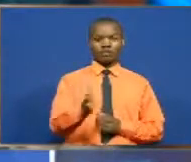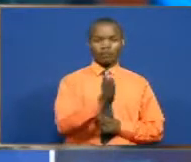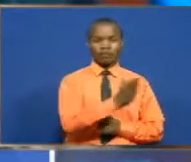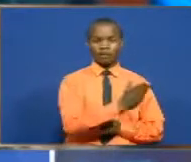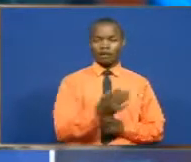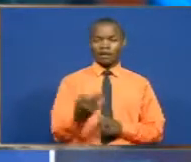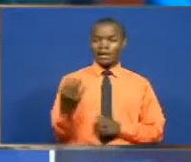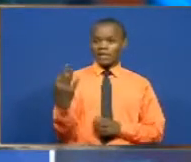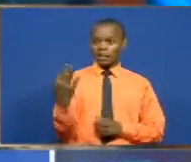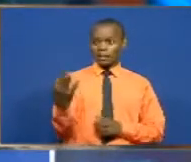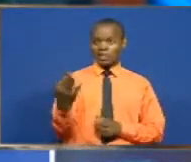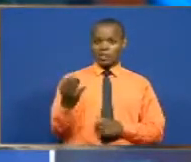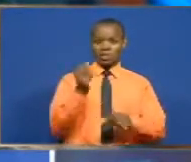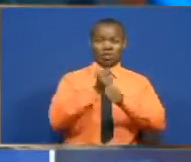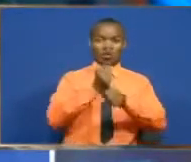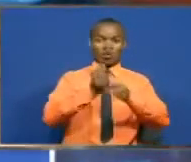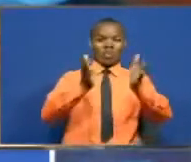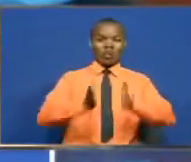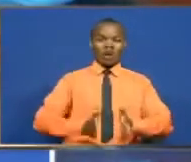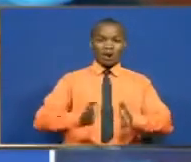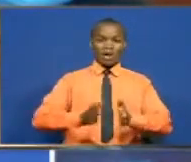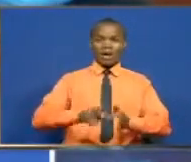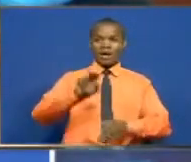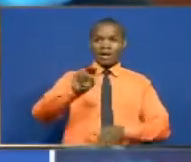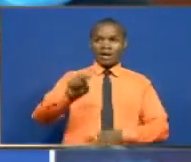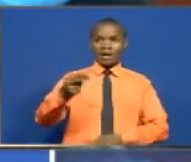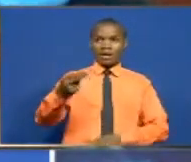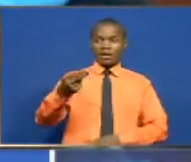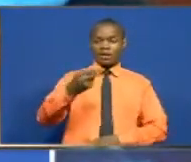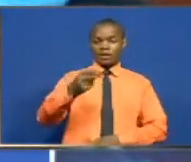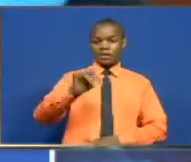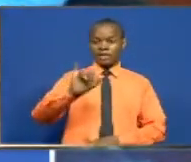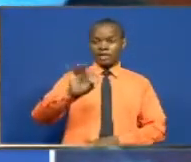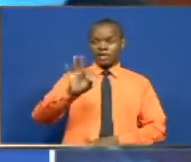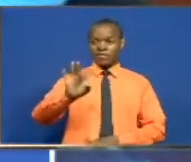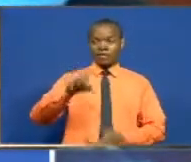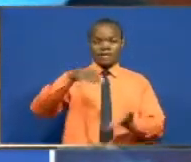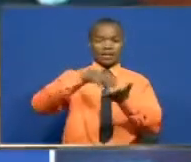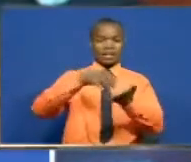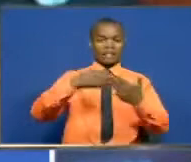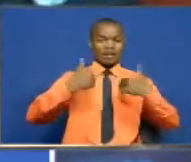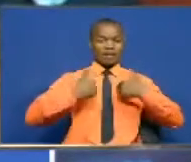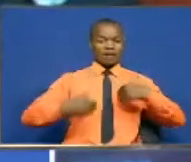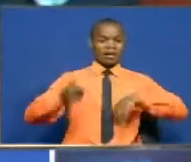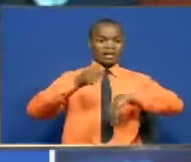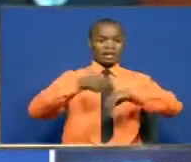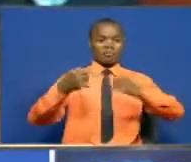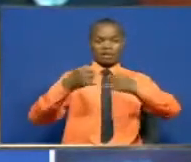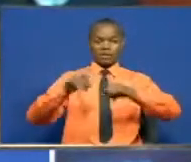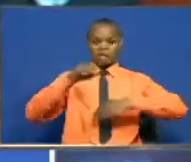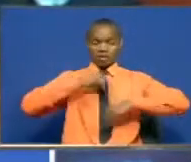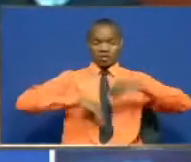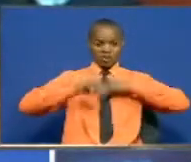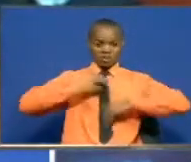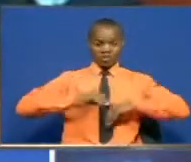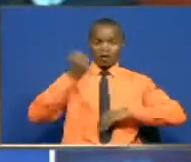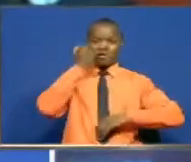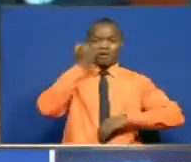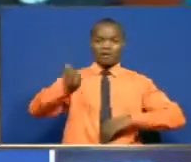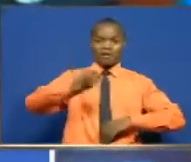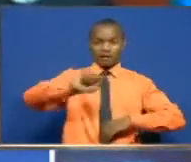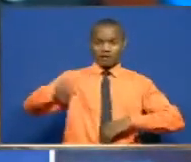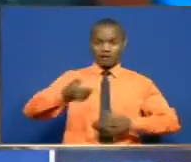employees of the National Hospital Insurance Fund have been charged with conspiracy to defraud the state corporation, 500,000